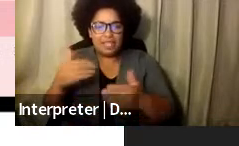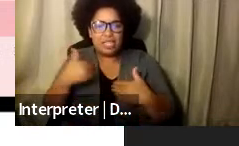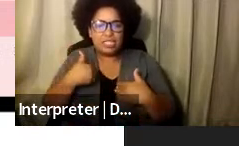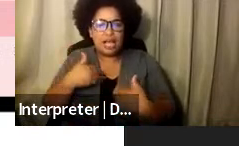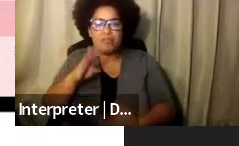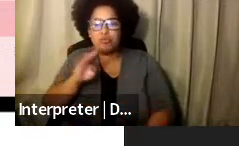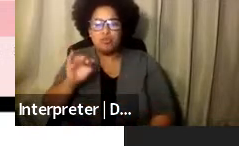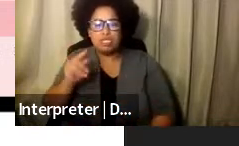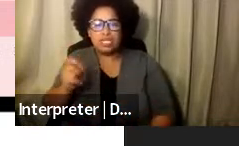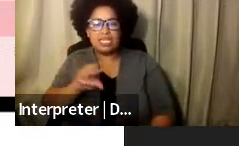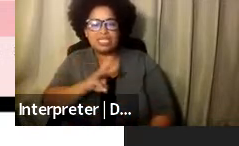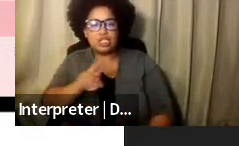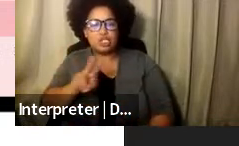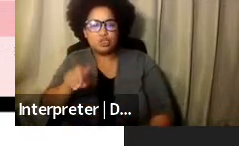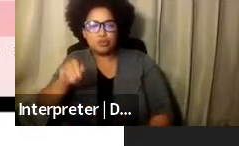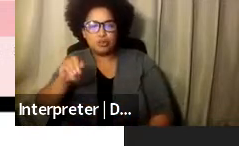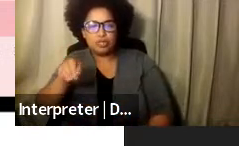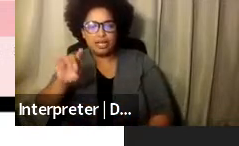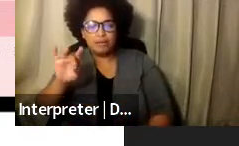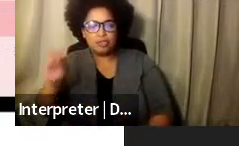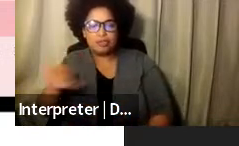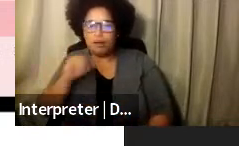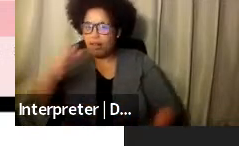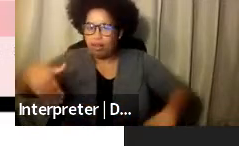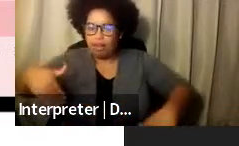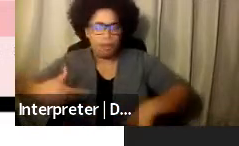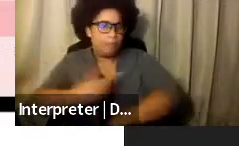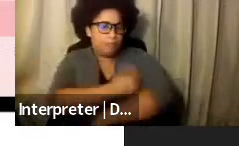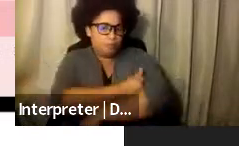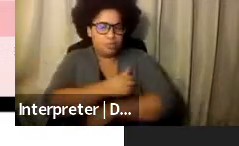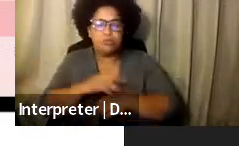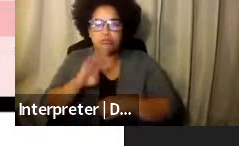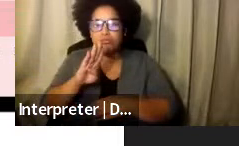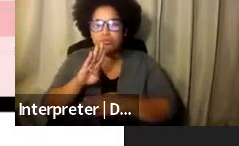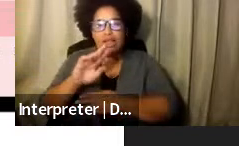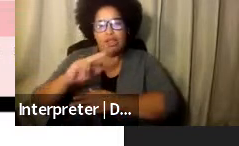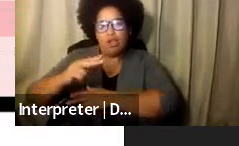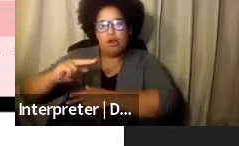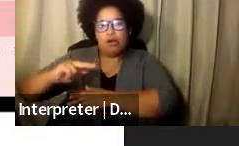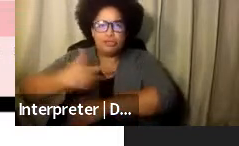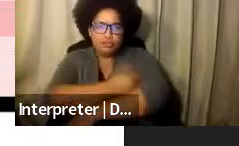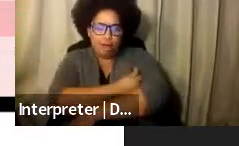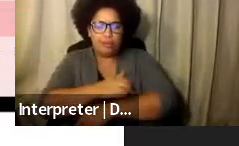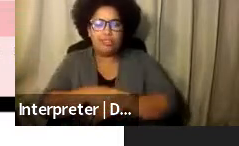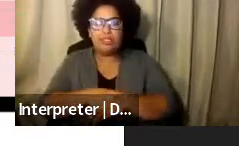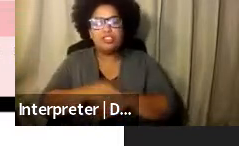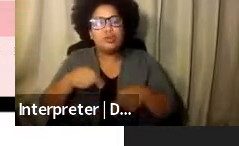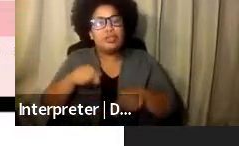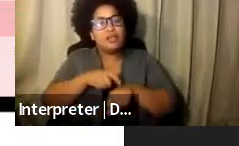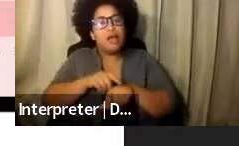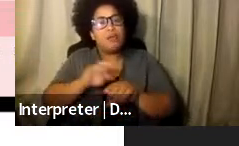while 62% have not. During that time that we took the survey, it indicated to us that